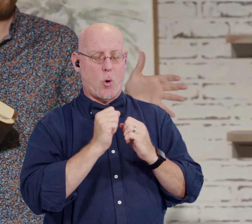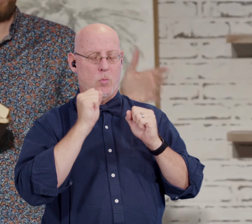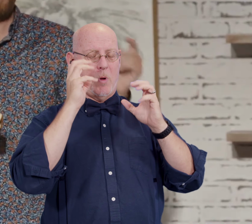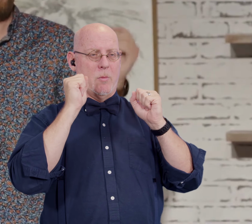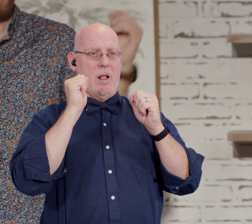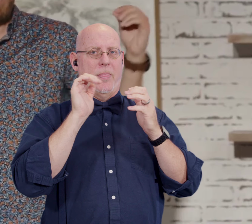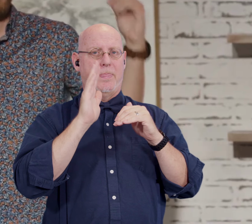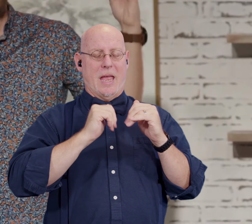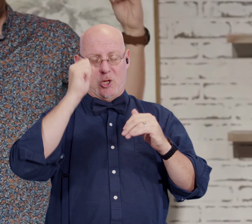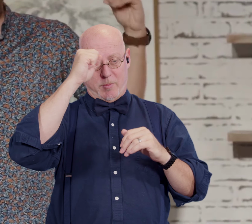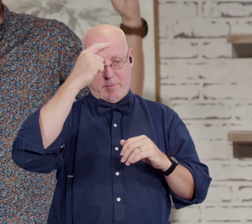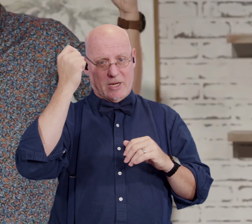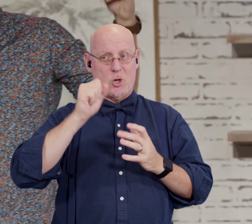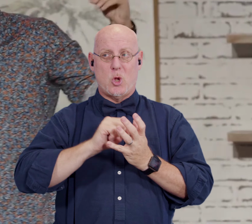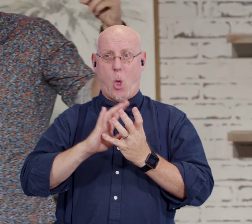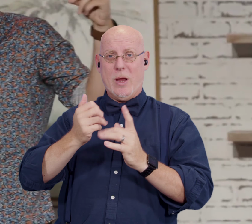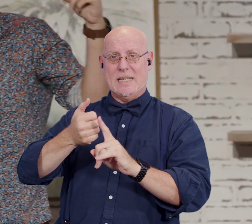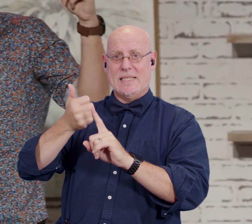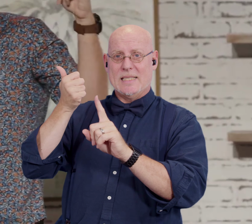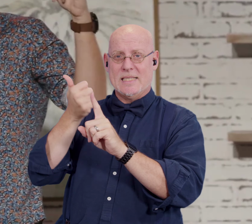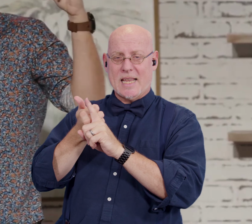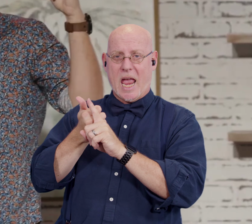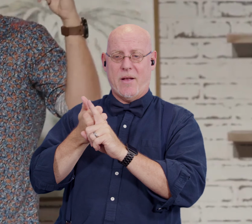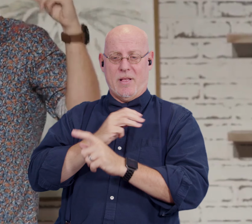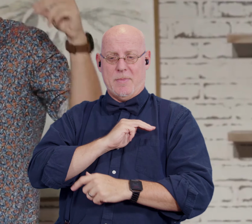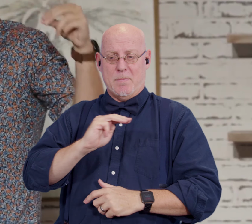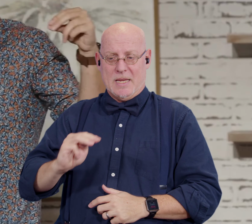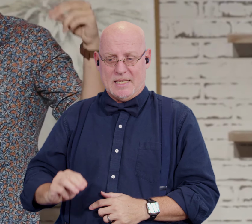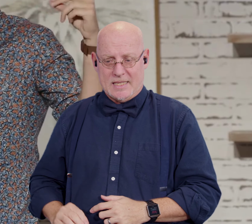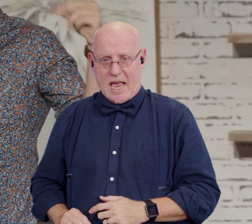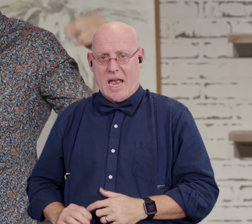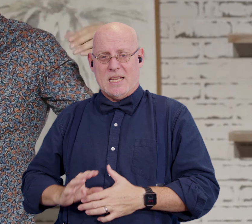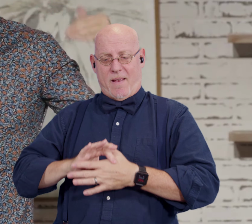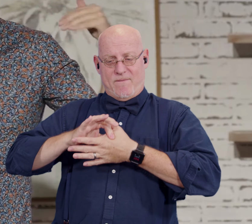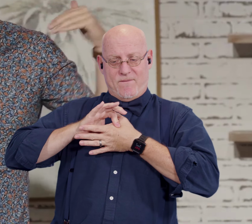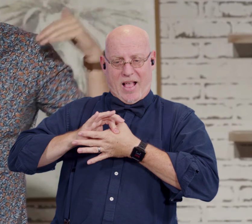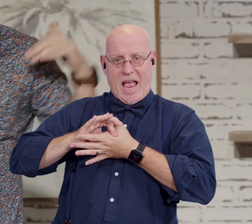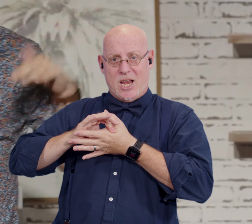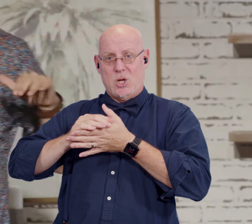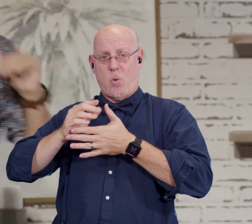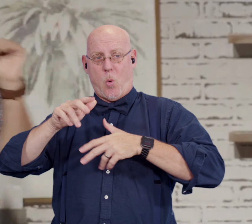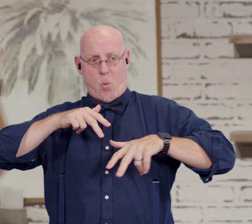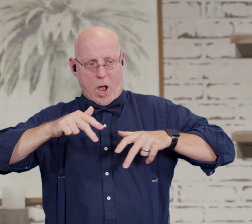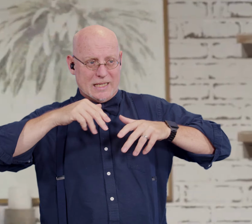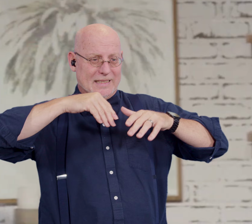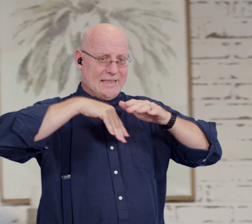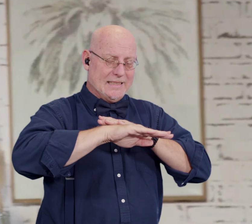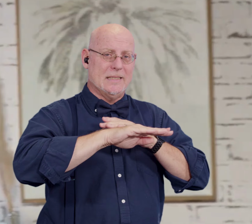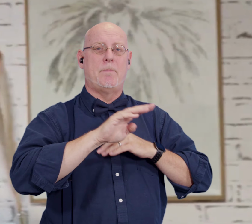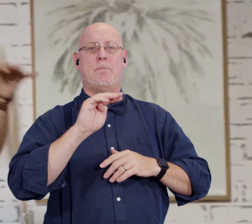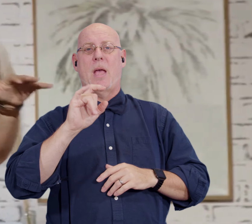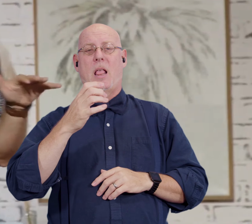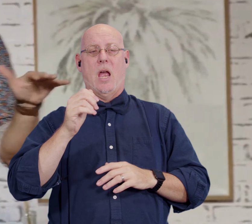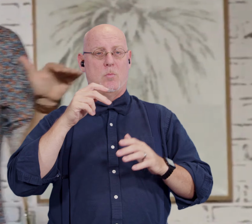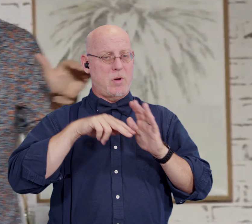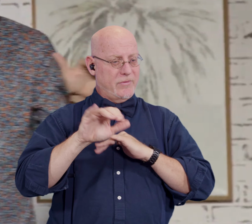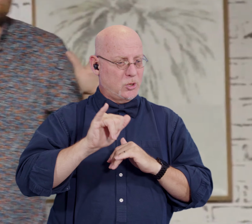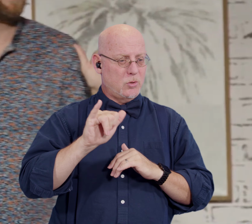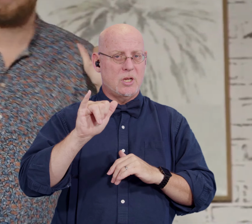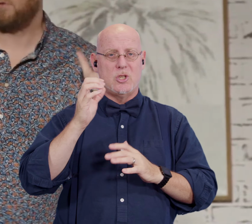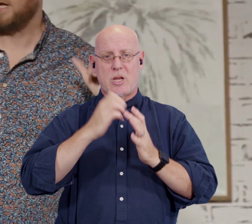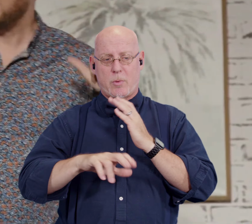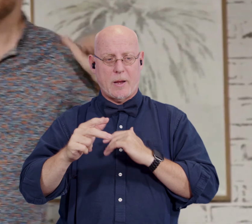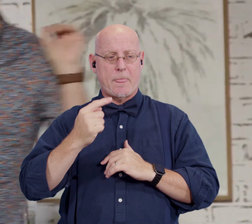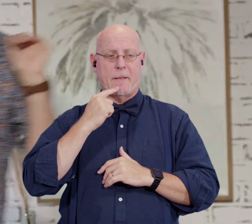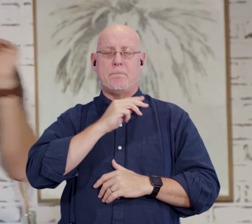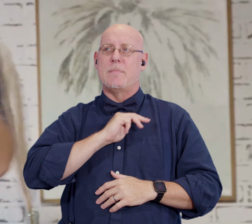remarkable than Solomon's, because glory itself, the Messiah in flesh, will enter in, and he does that. Malachi prophesies this as well, Malachi